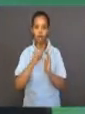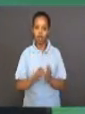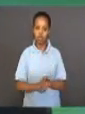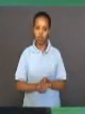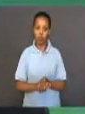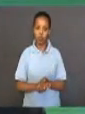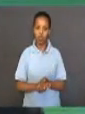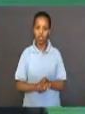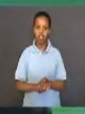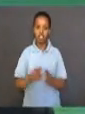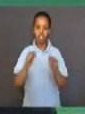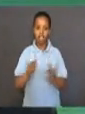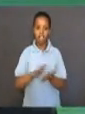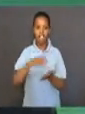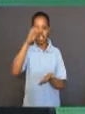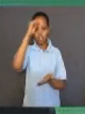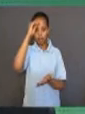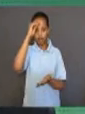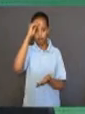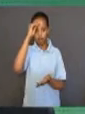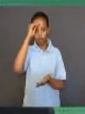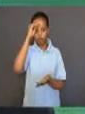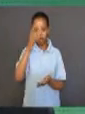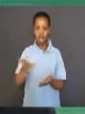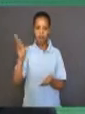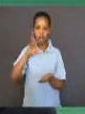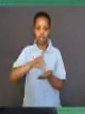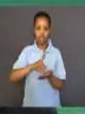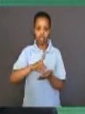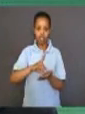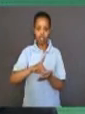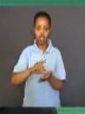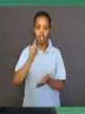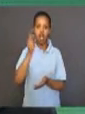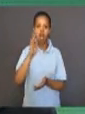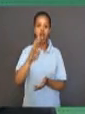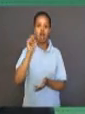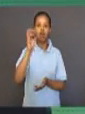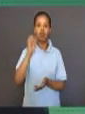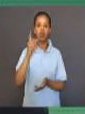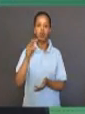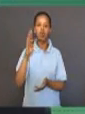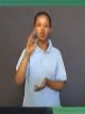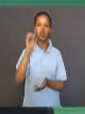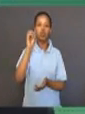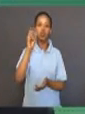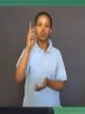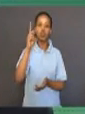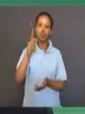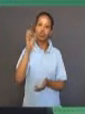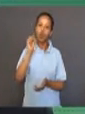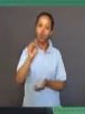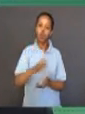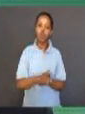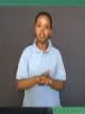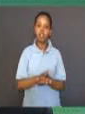To review what we just learned about autotrophs, they are needed